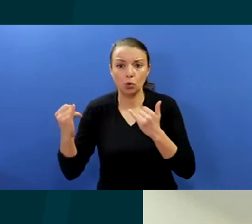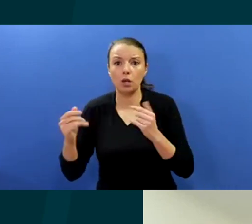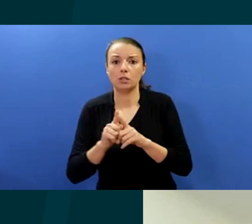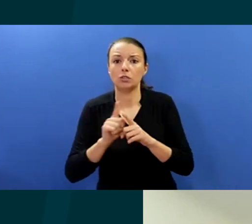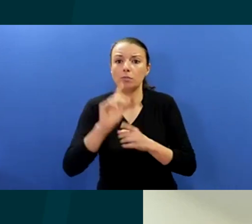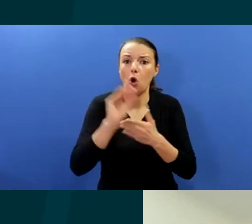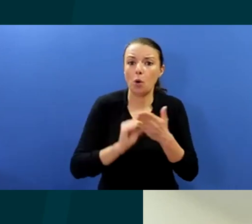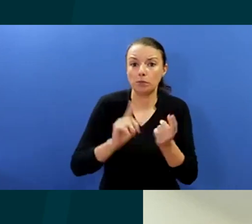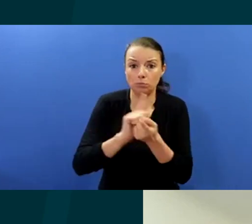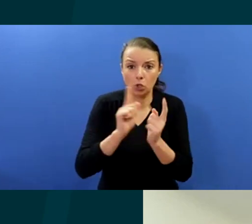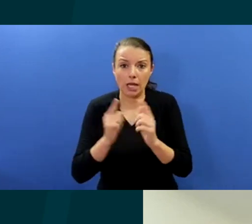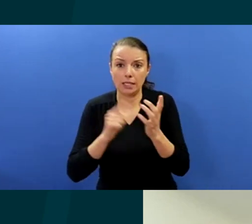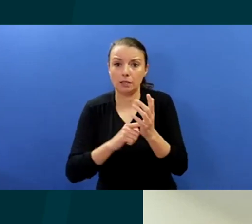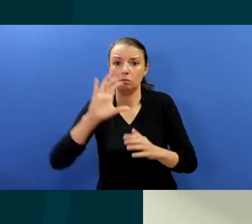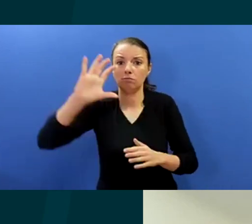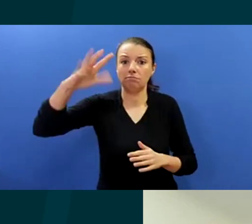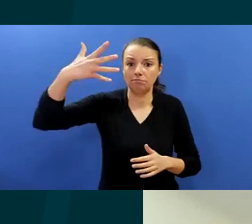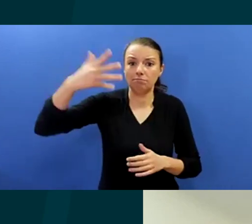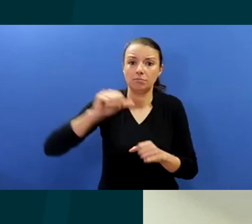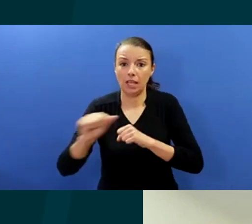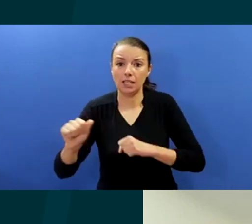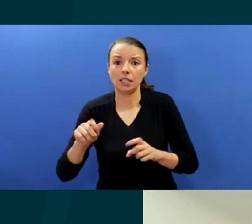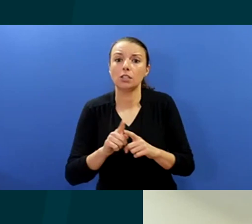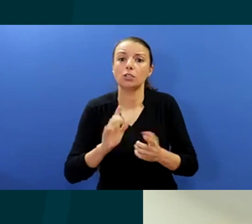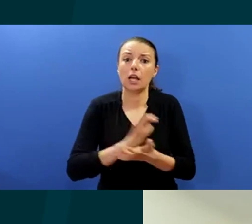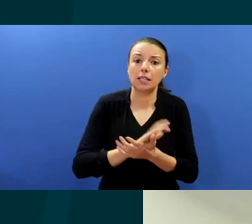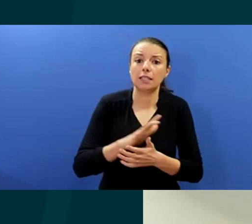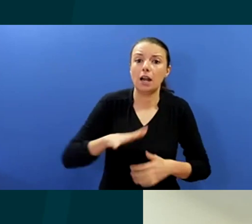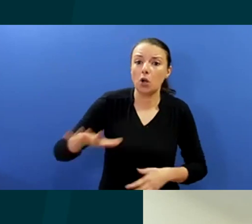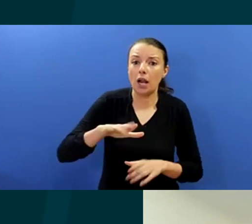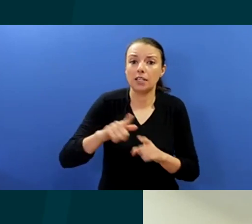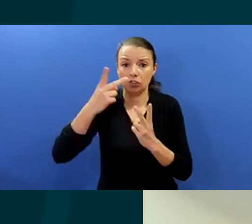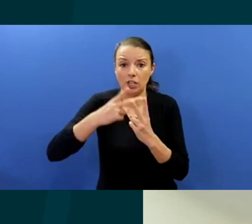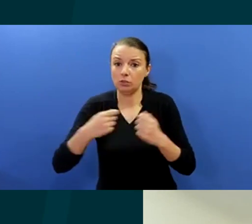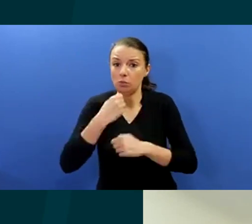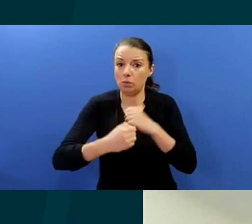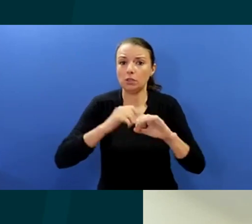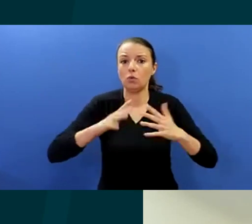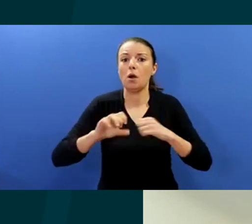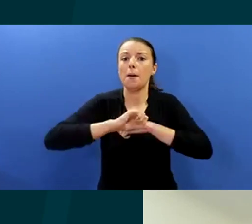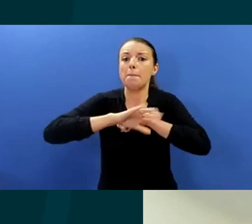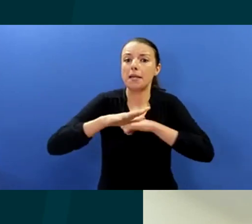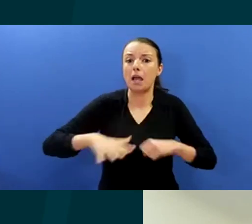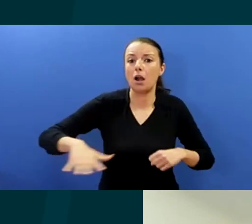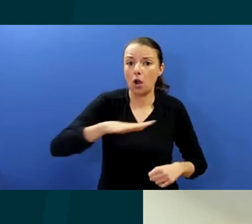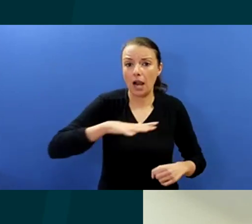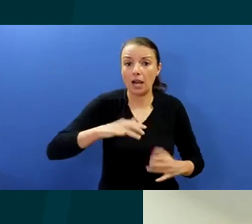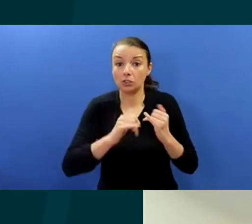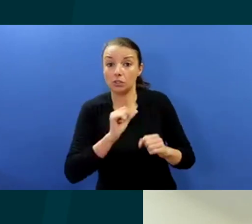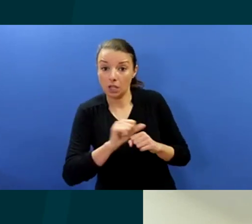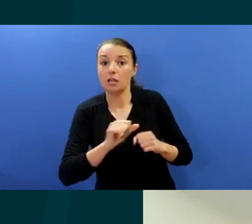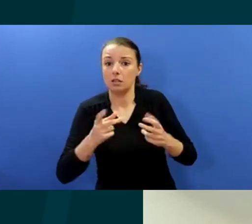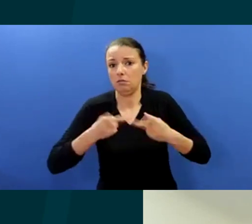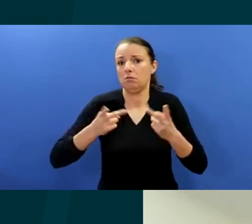local newspapers or local television if it's available. And we also use civil societies